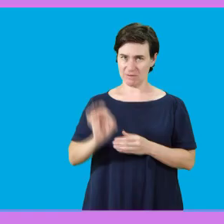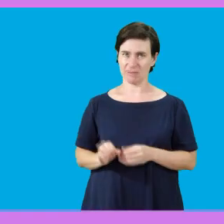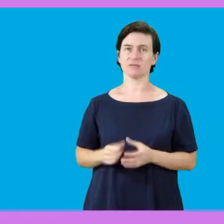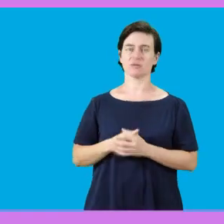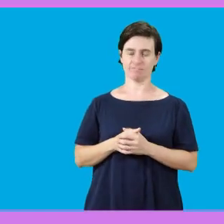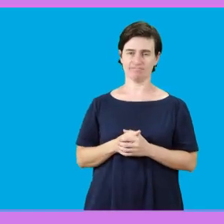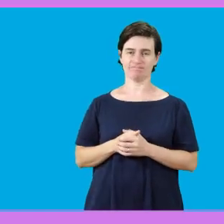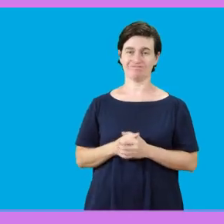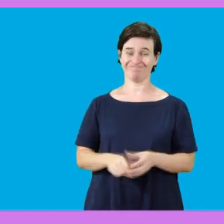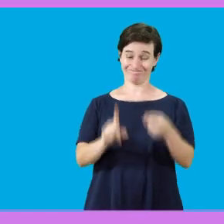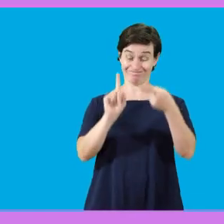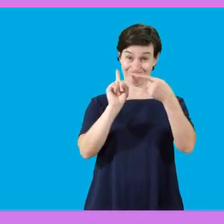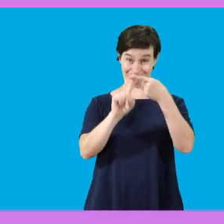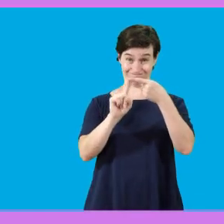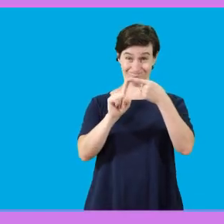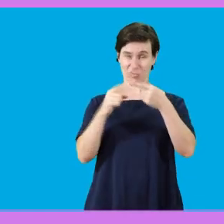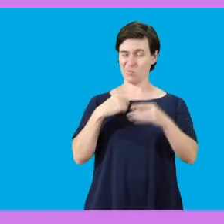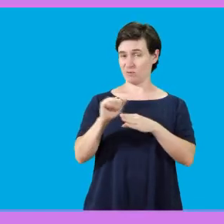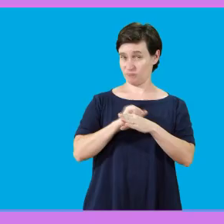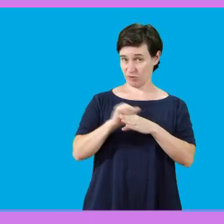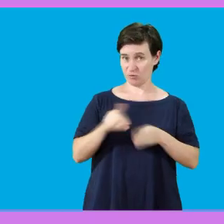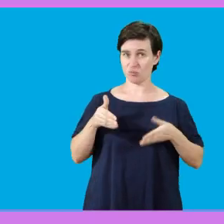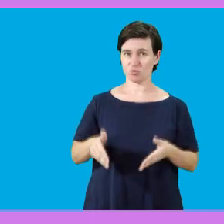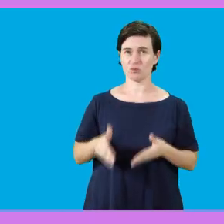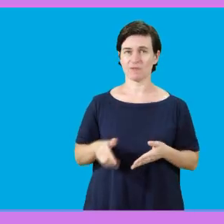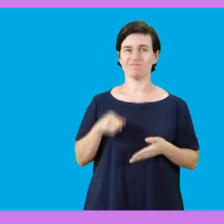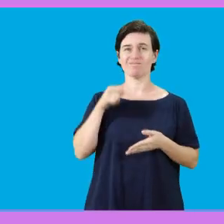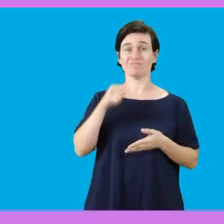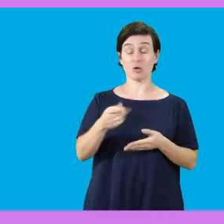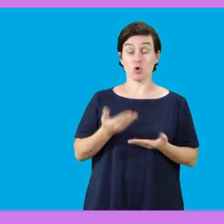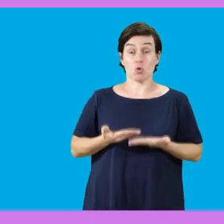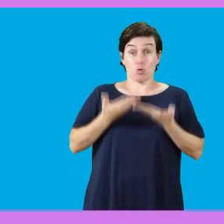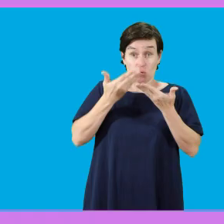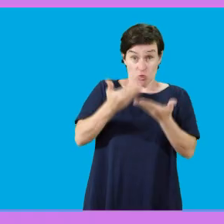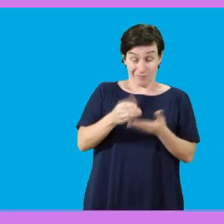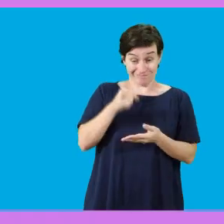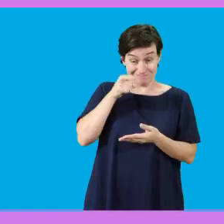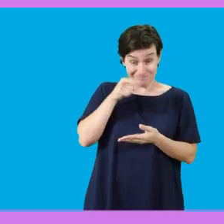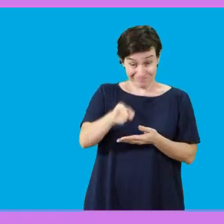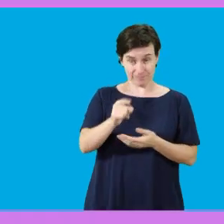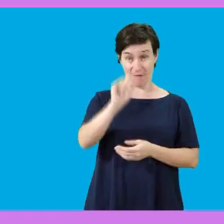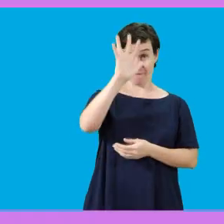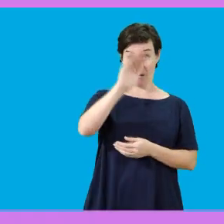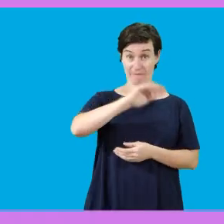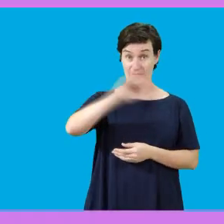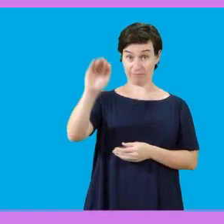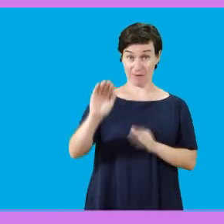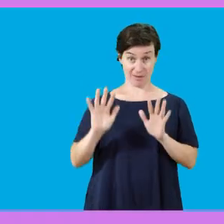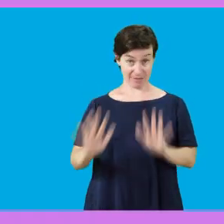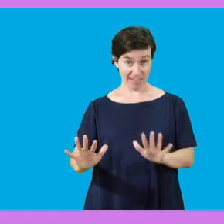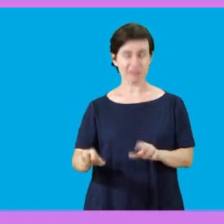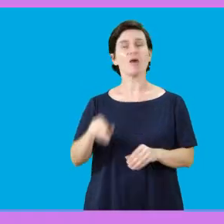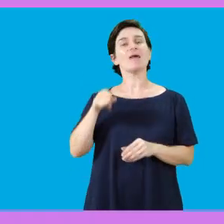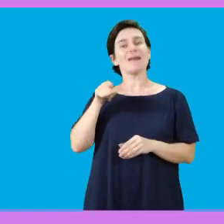round off. The first question that we're going to practice on is express the following: 5/10 or